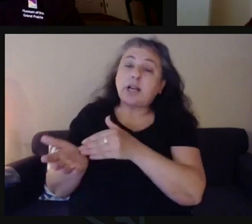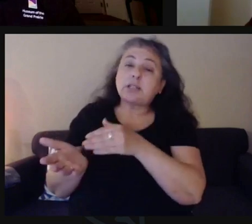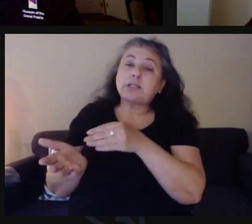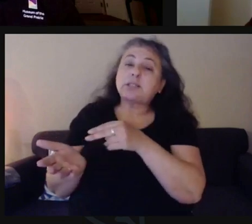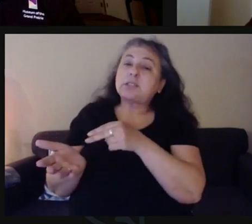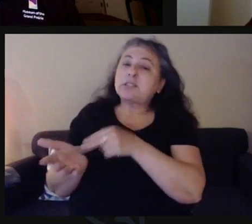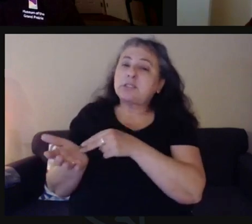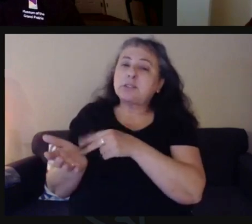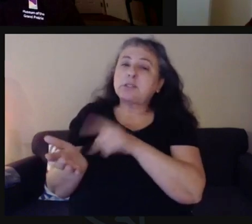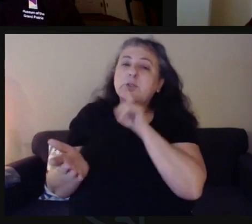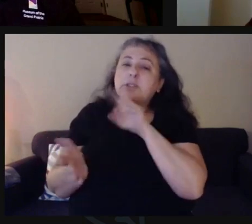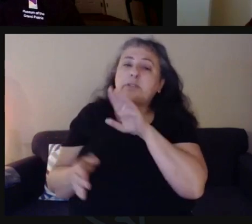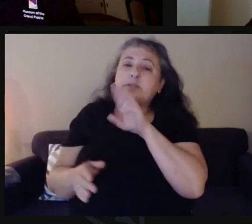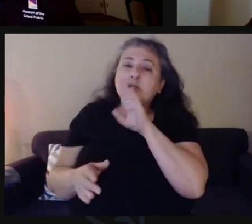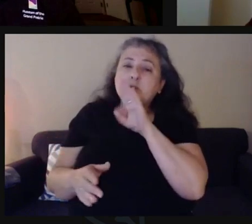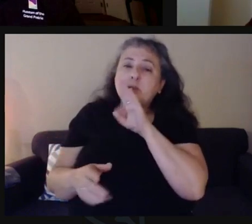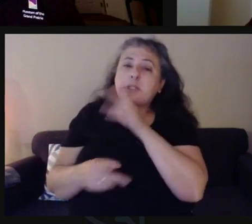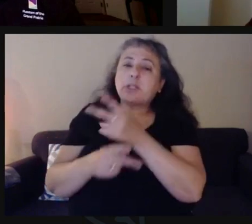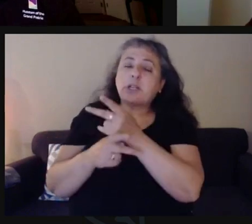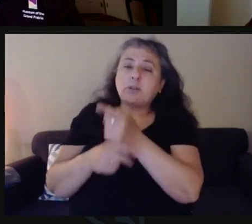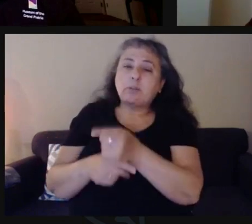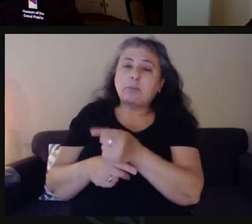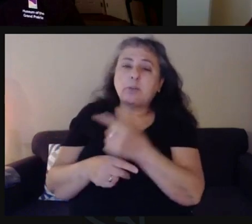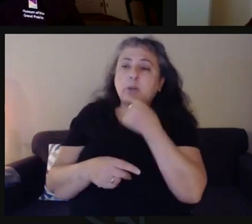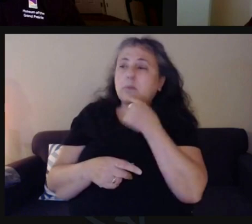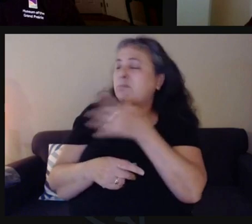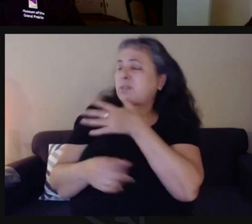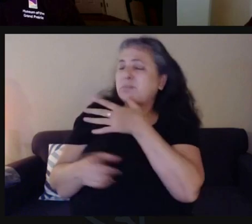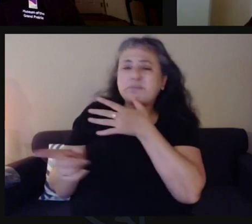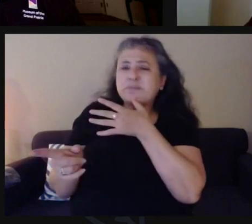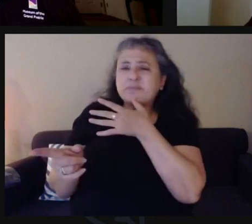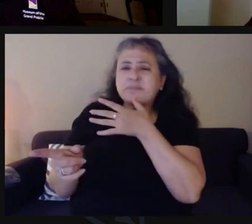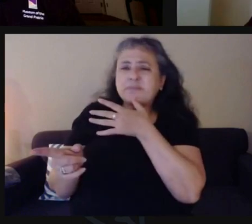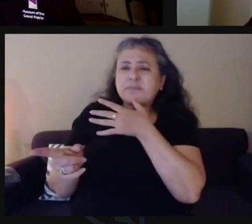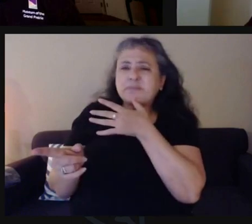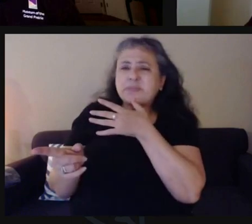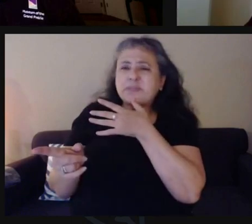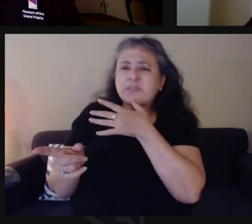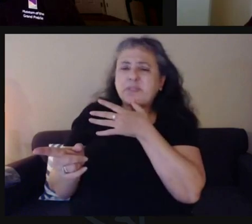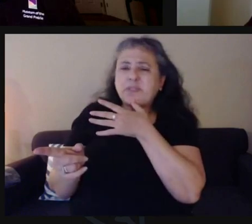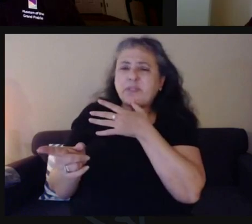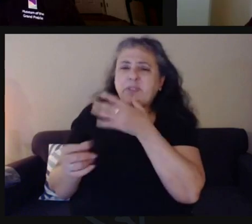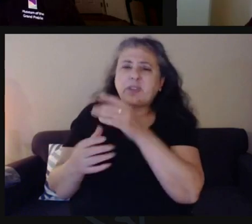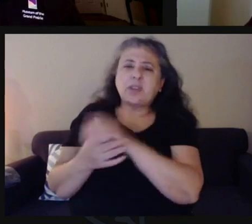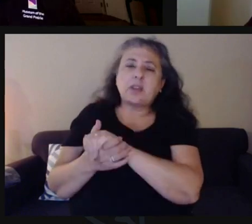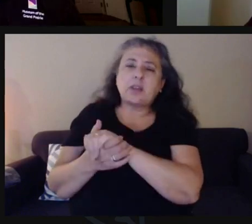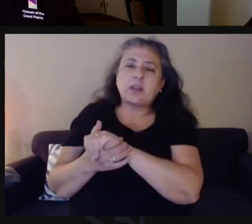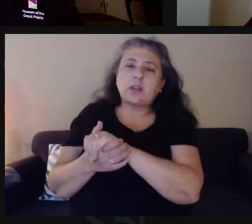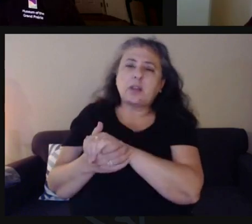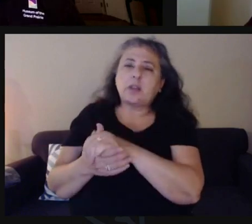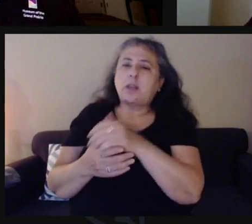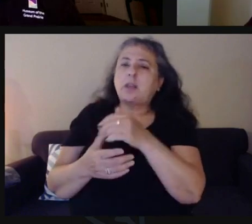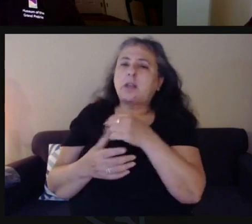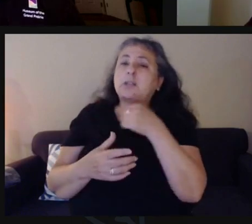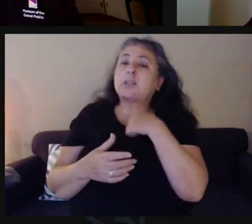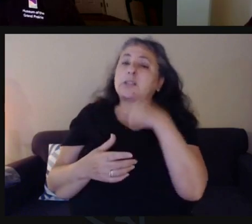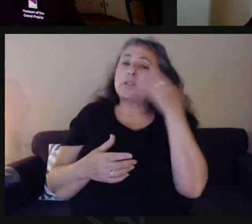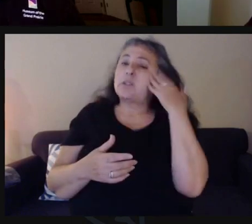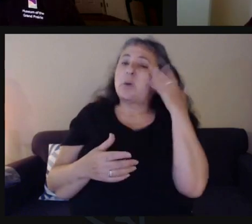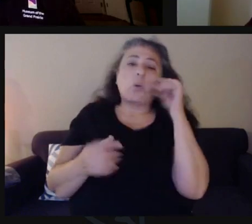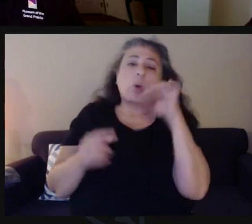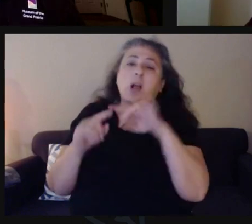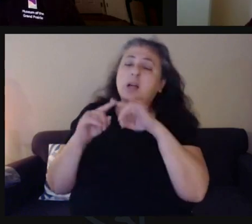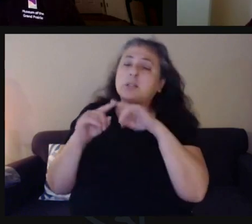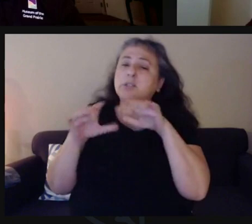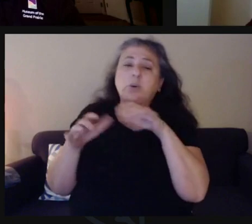very frustrated with me and told my mom that they didn't know what else to do. Whatever